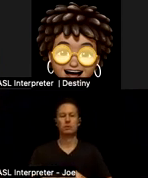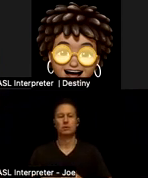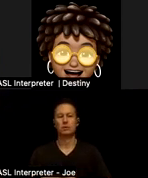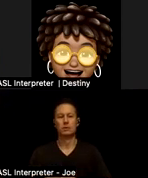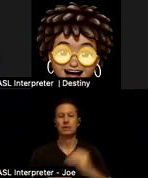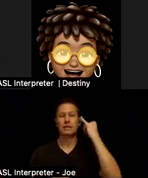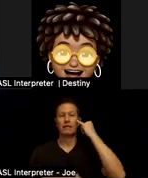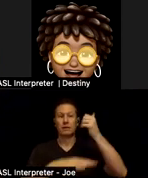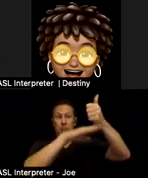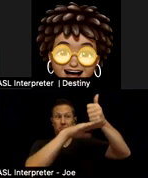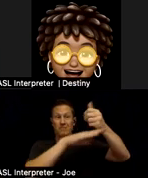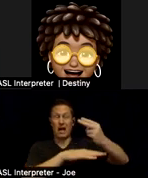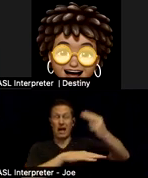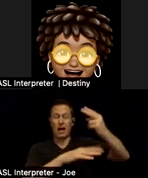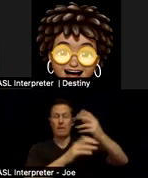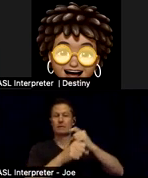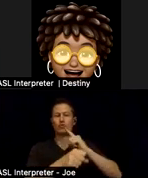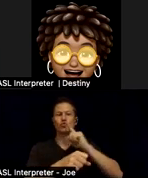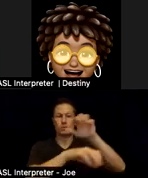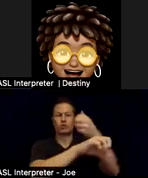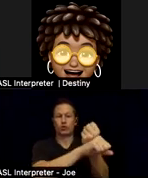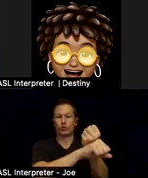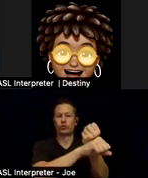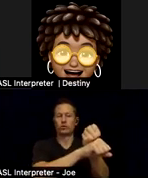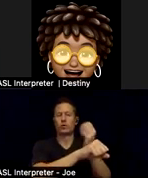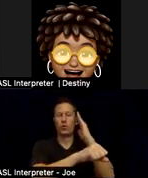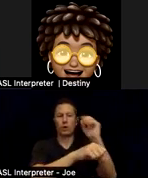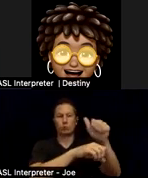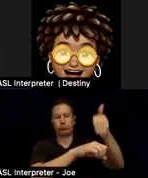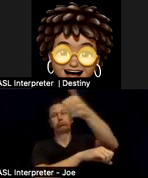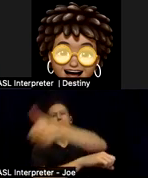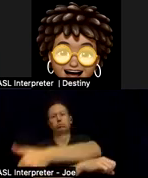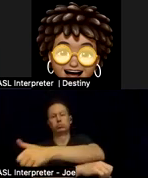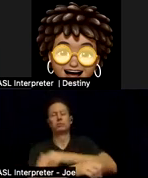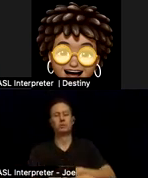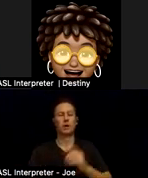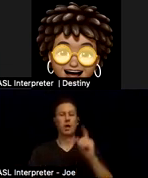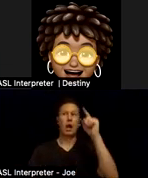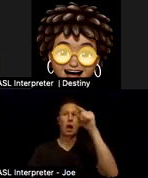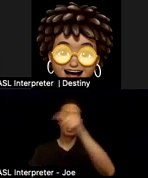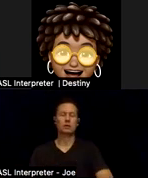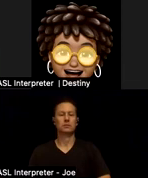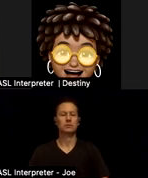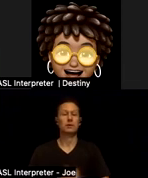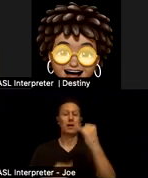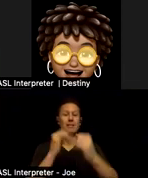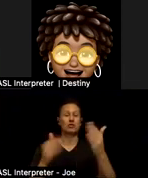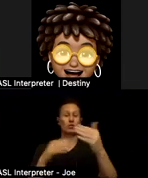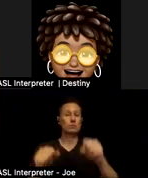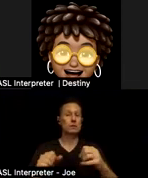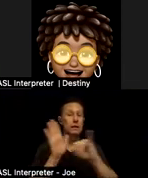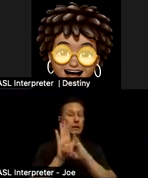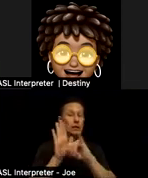you want to make sure that those are secure, because they will fly a little further. All right, and we'll go into the last room here and see if you can identify at